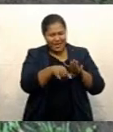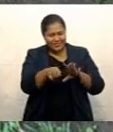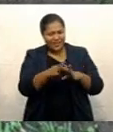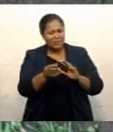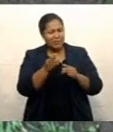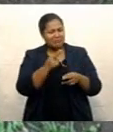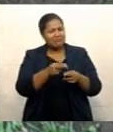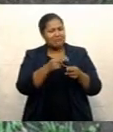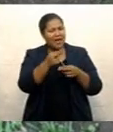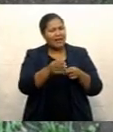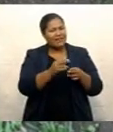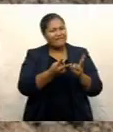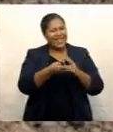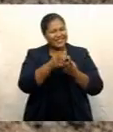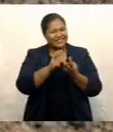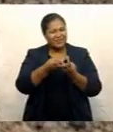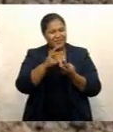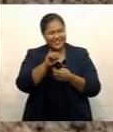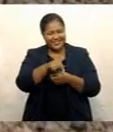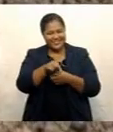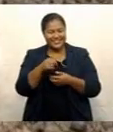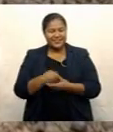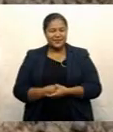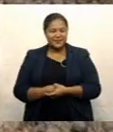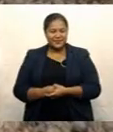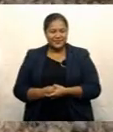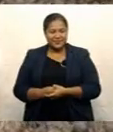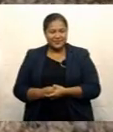vegetables, which he shares with others.